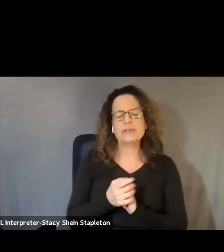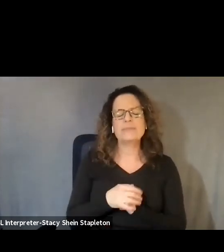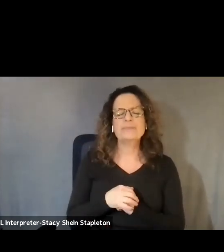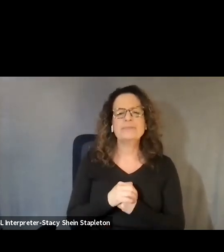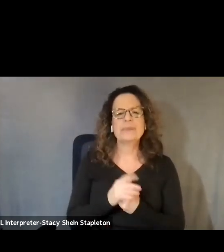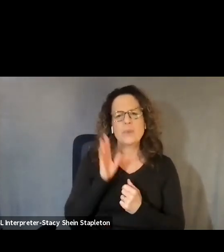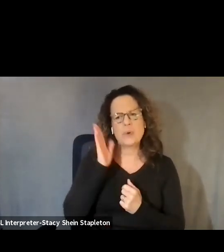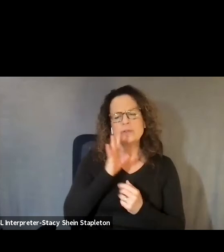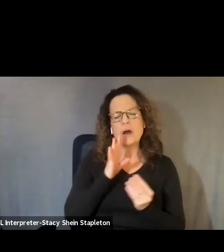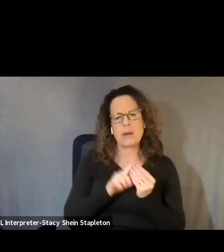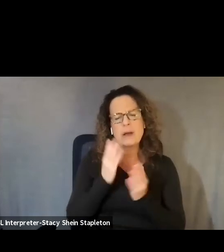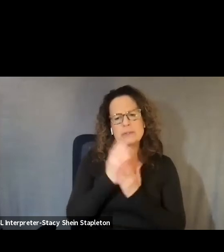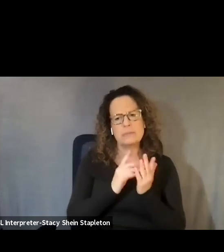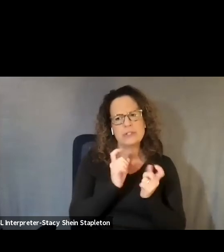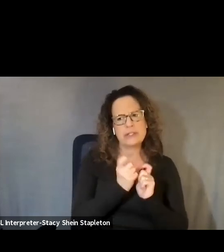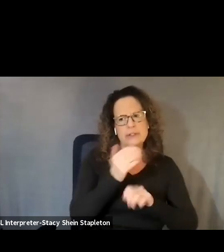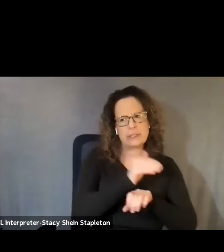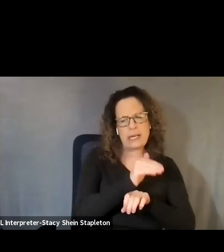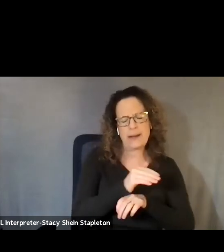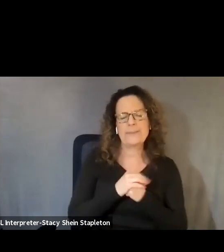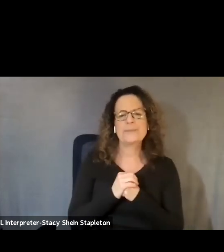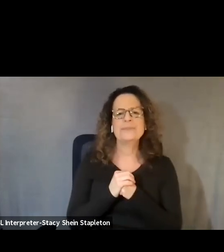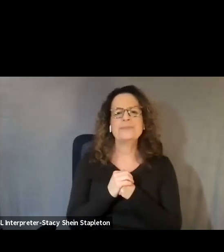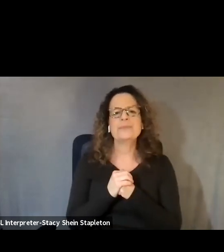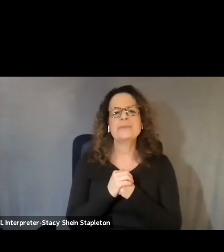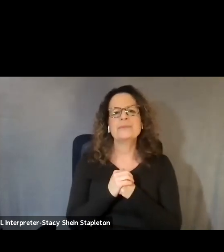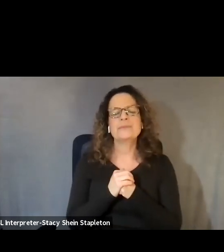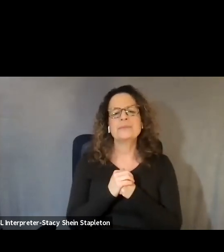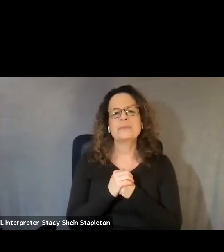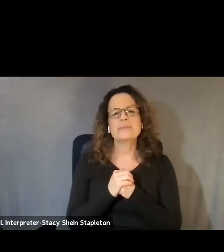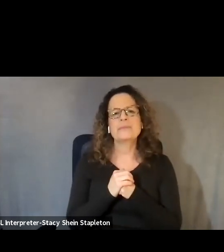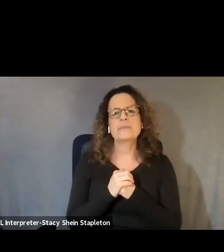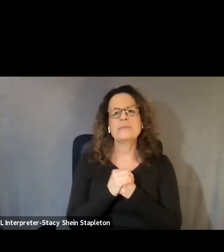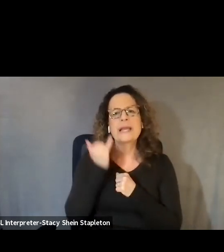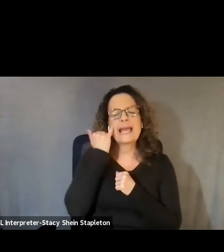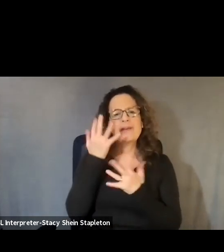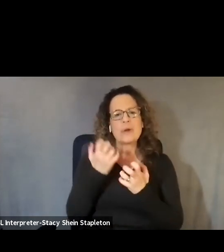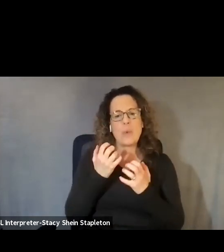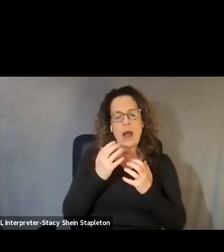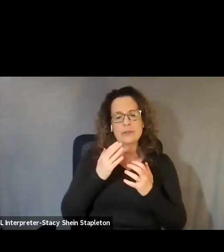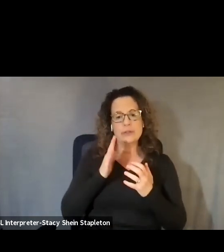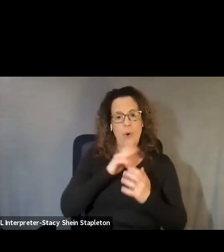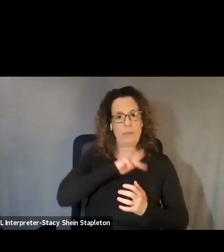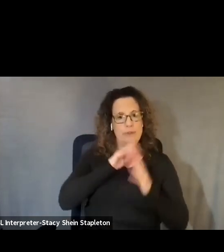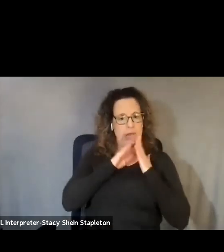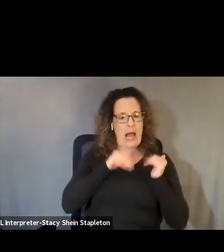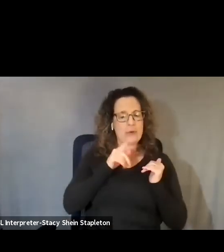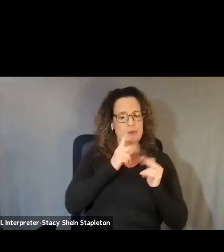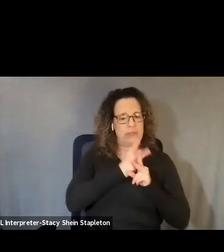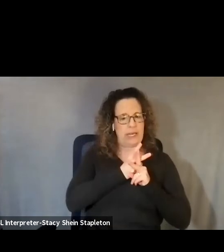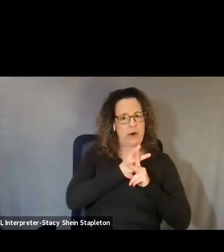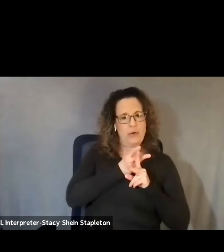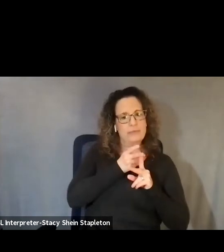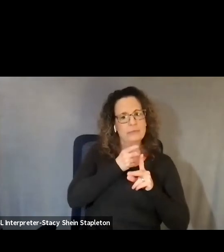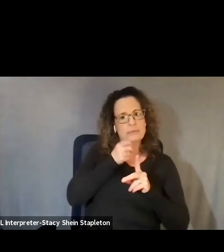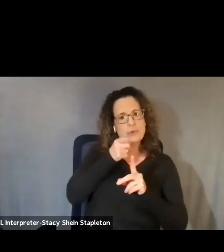those changes soon. So just as if we want our homes to take care of us, we need to take